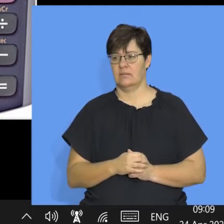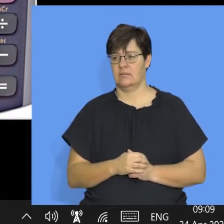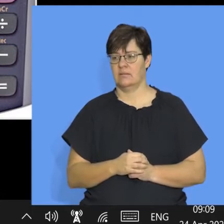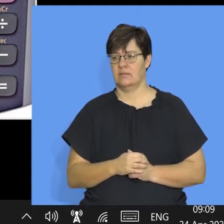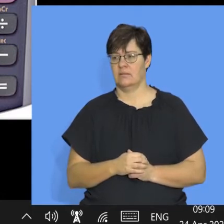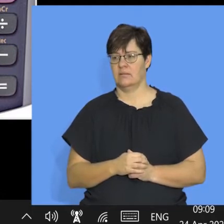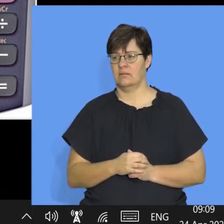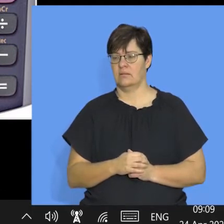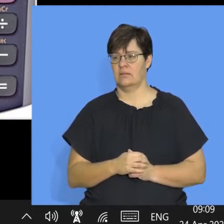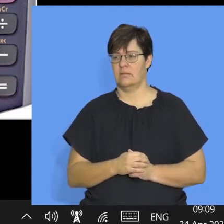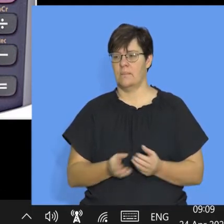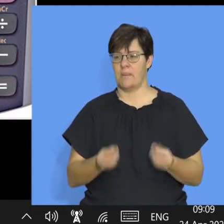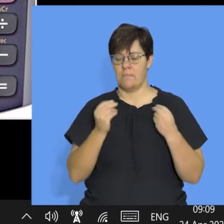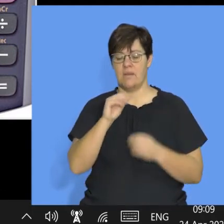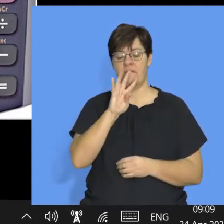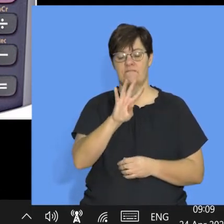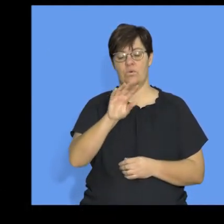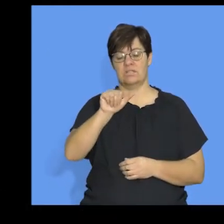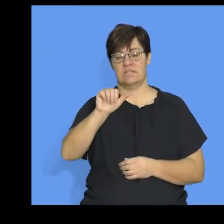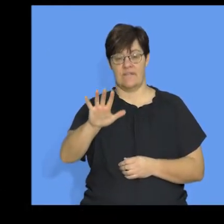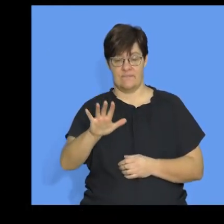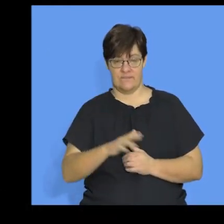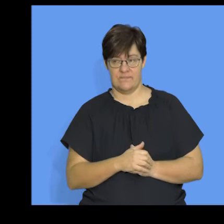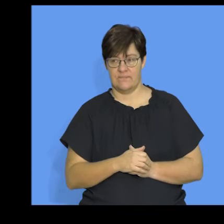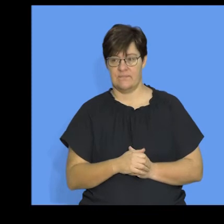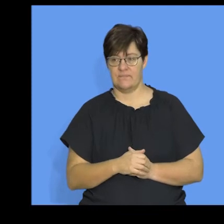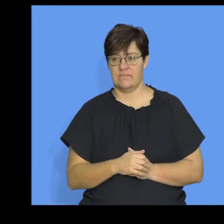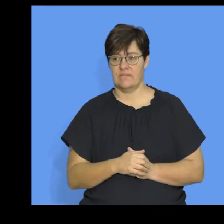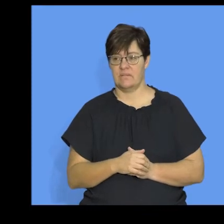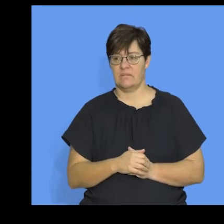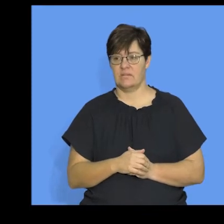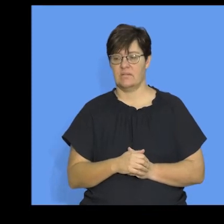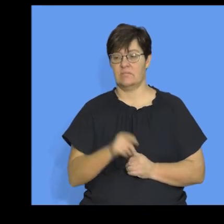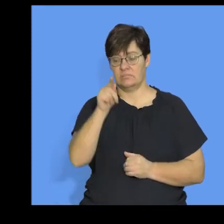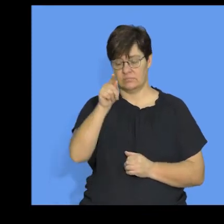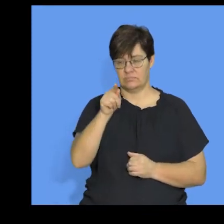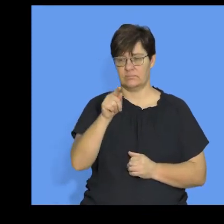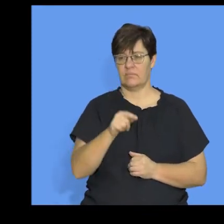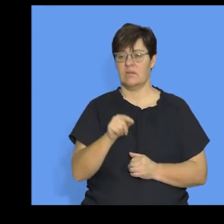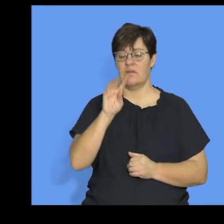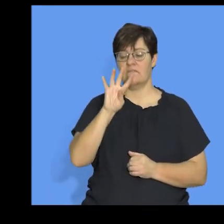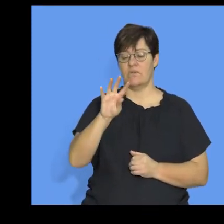and this will give me a figure of 465, right? So here we go, that would be